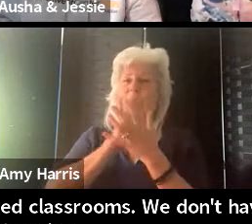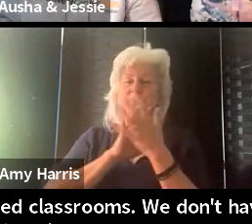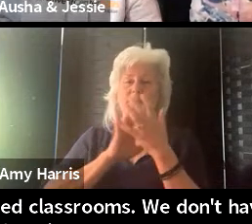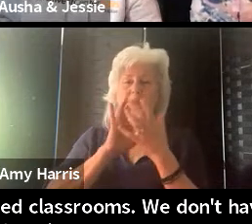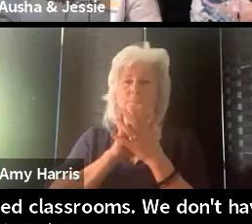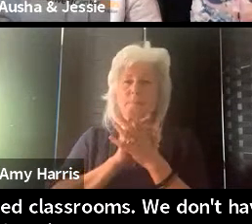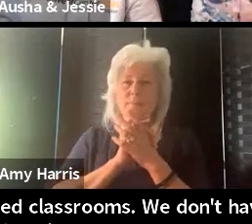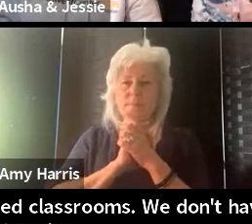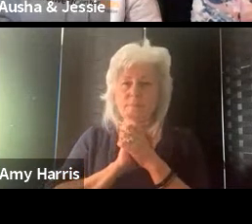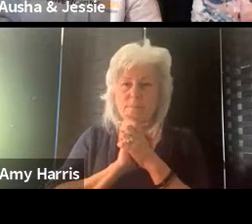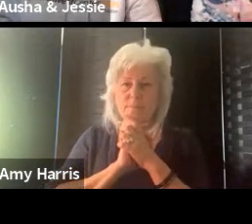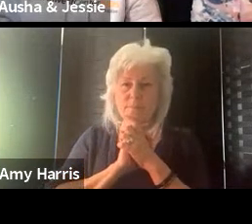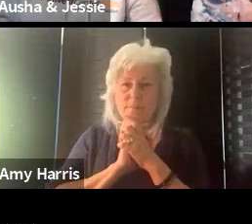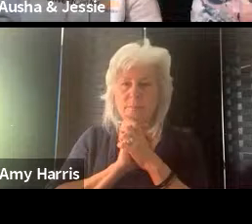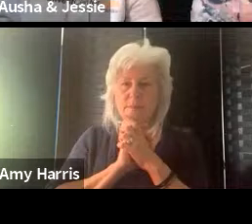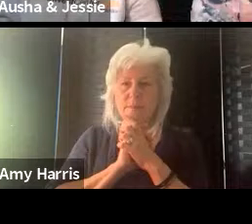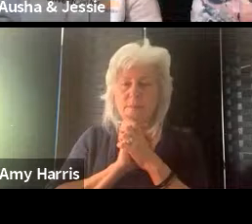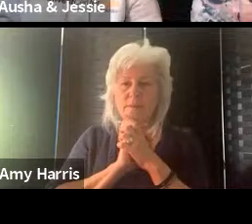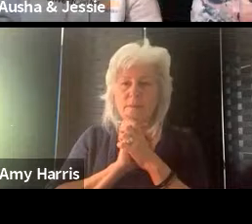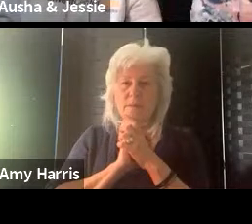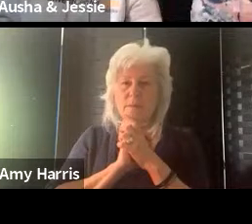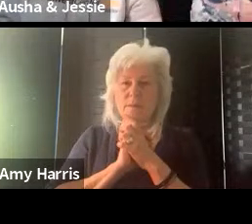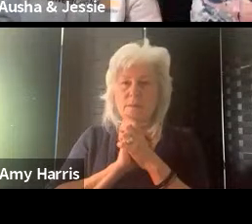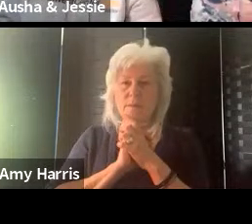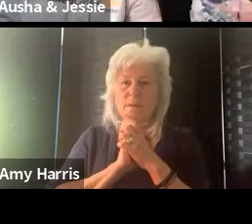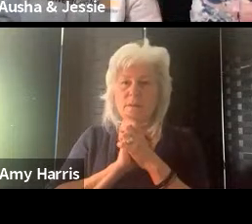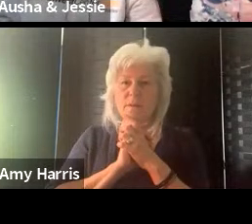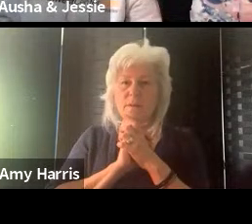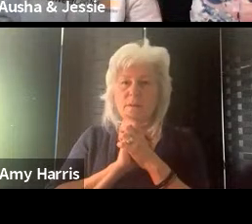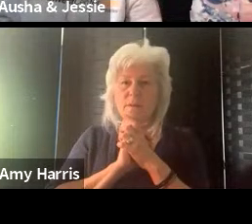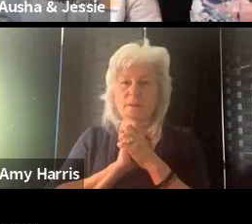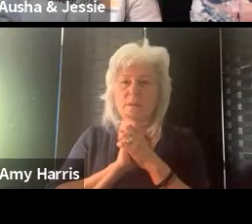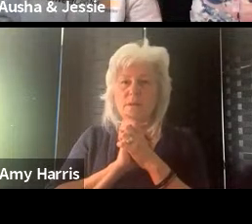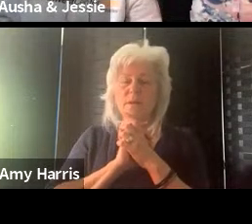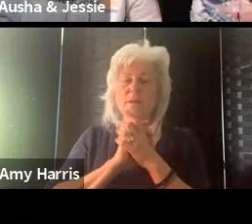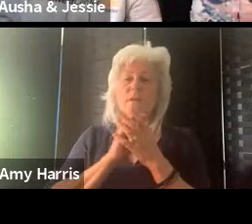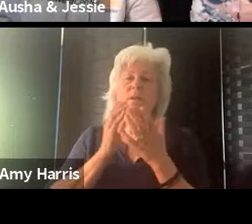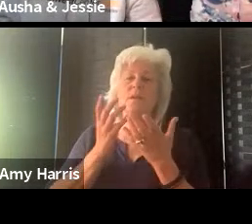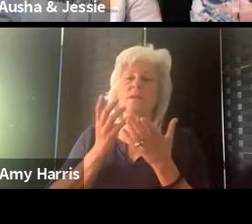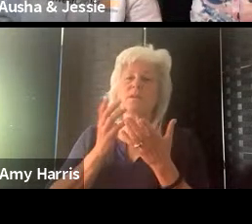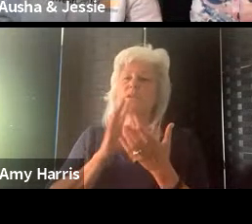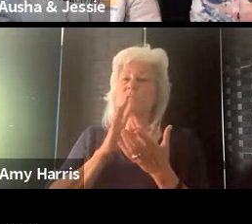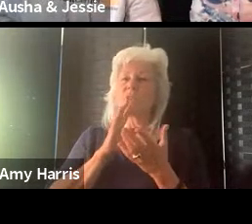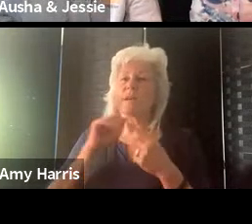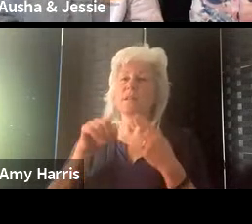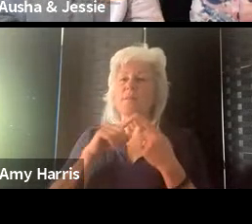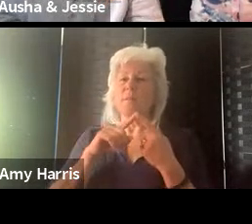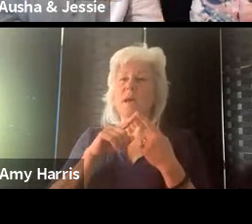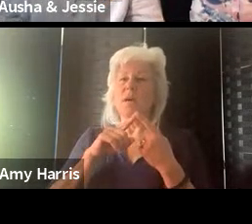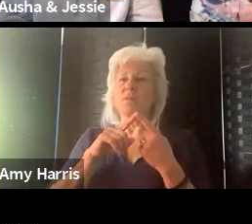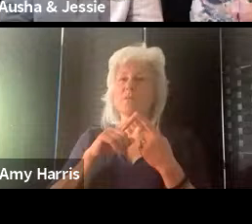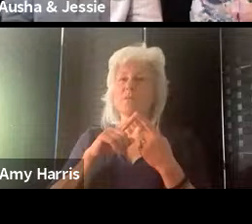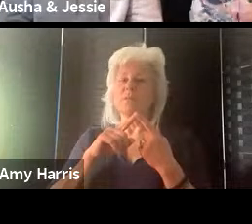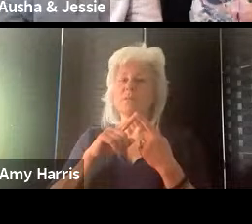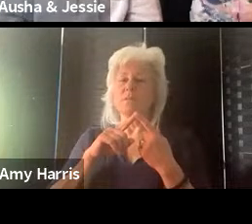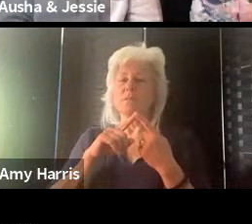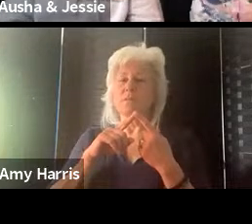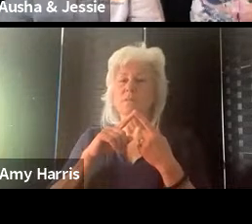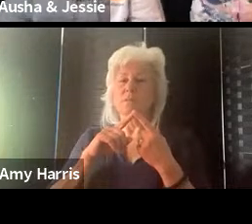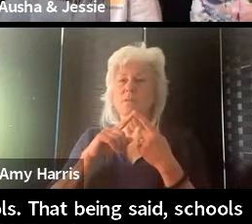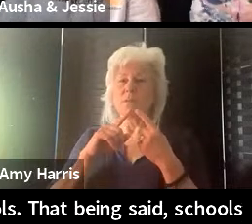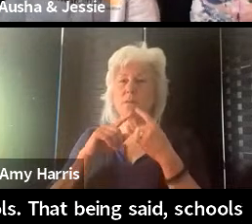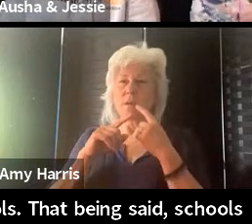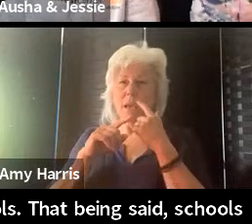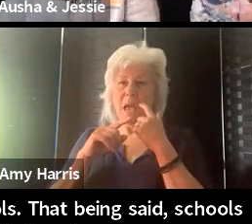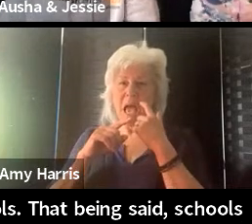in self-contained classrooms or new spaces and paraeducator support.